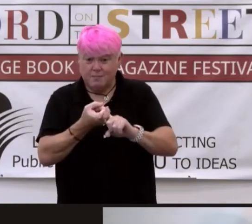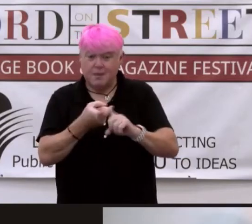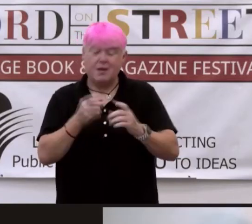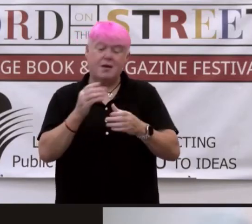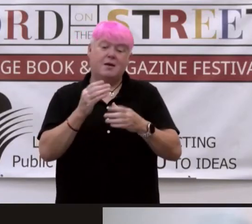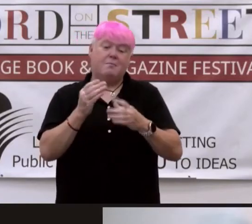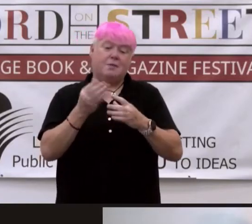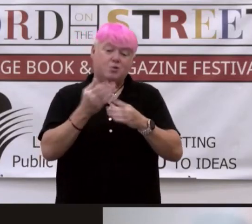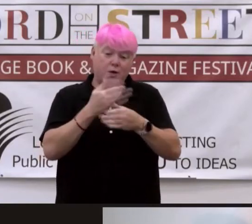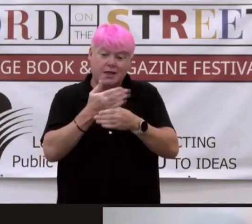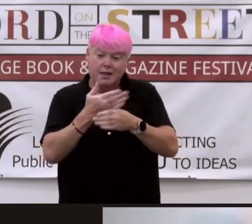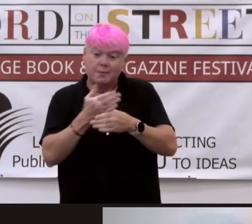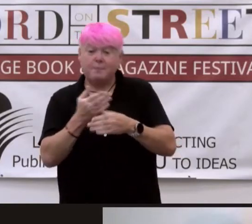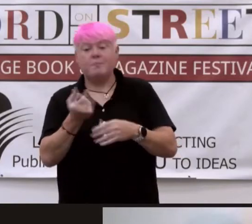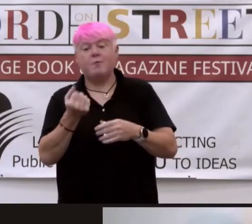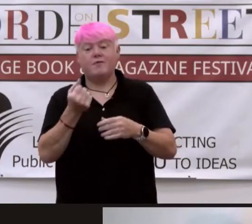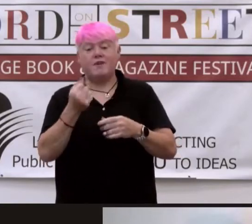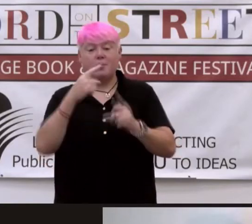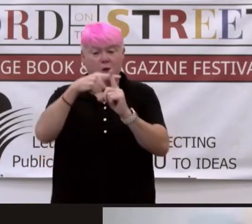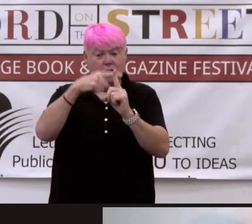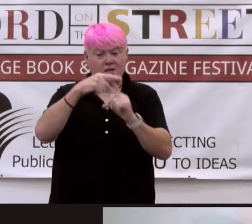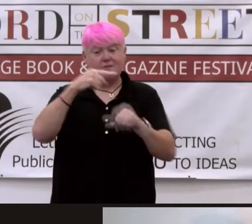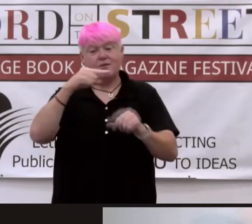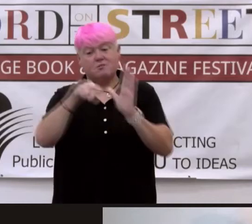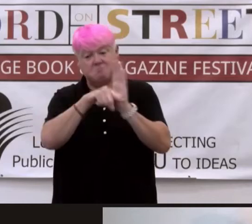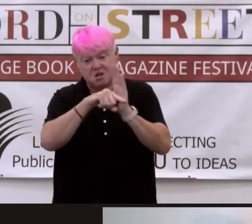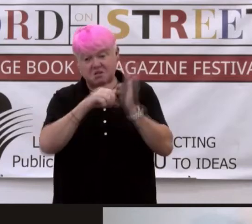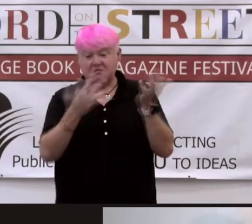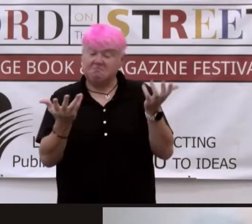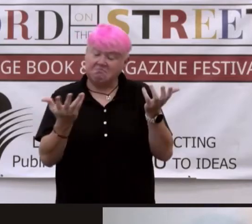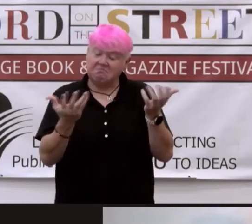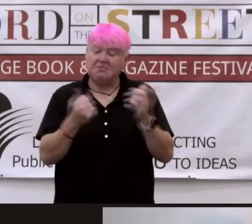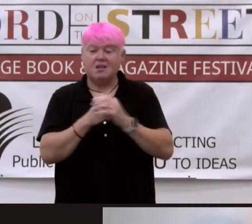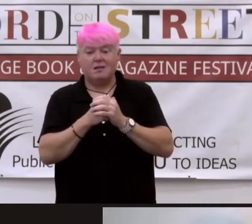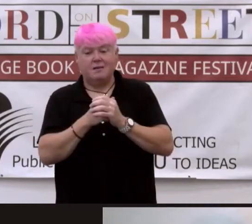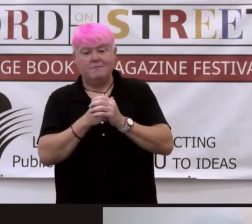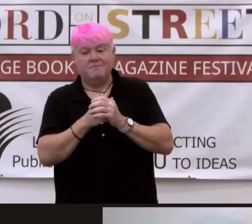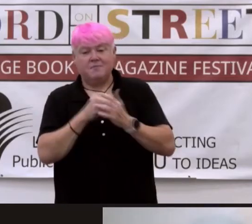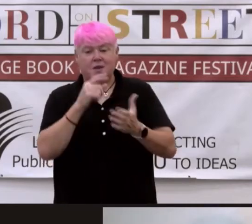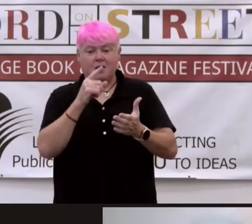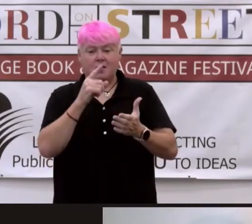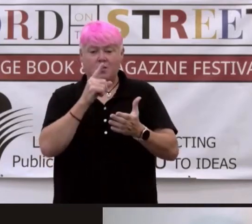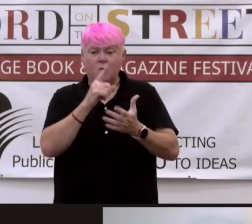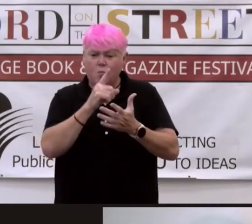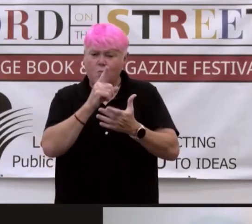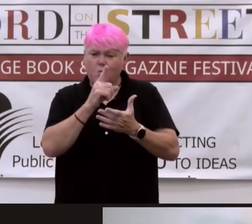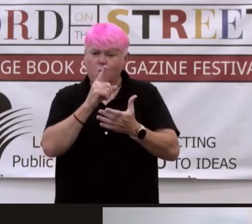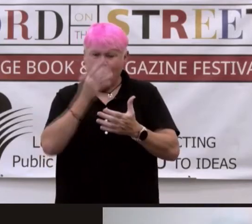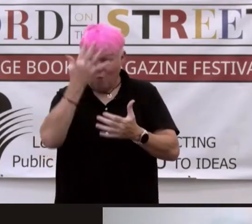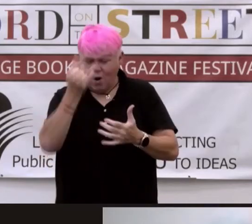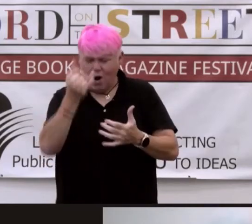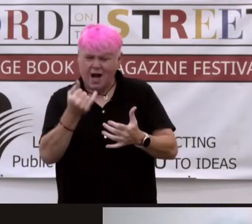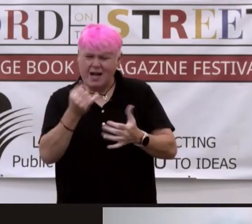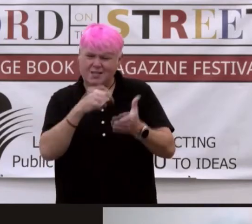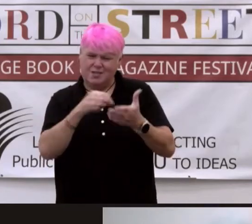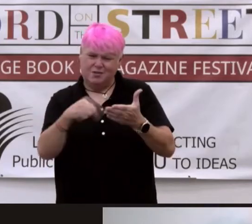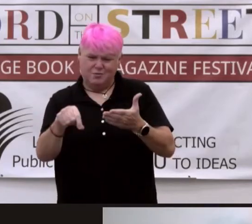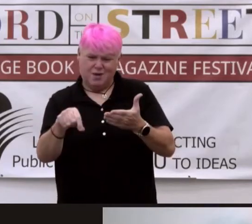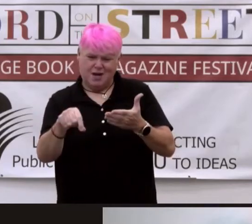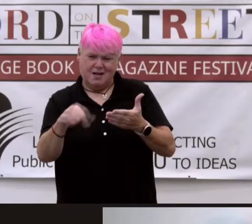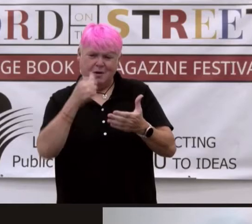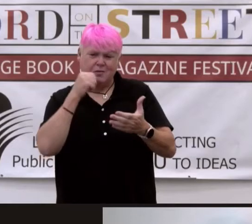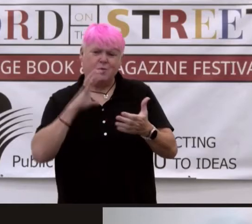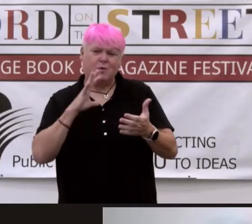negative. So what inspired you, this is from Mal, what inspired you to write the type of bond that the women in